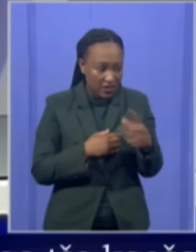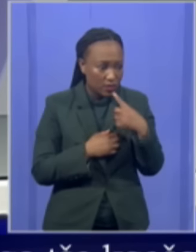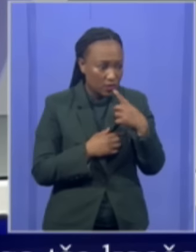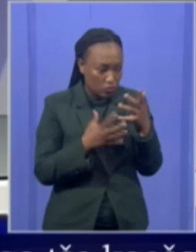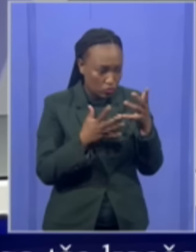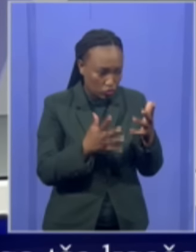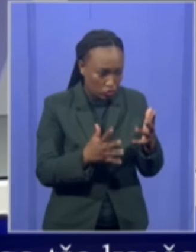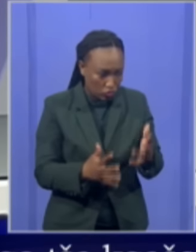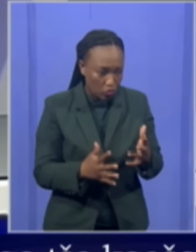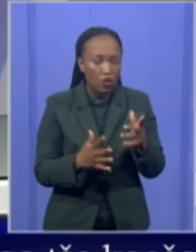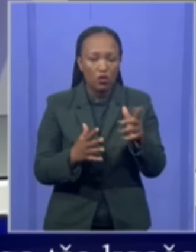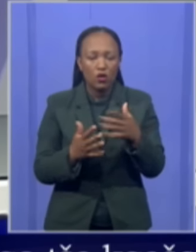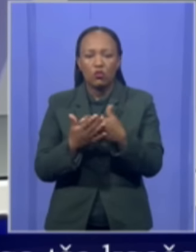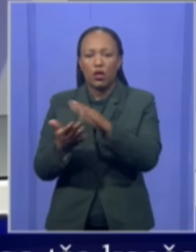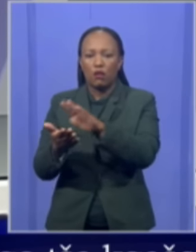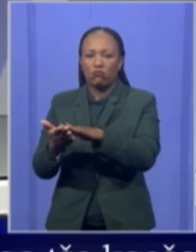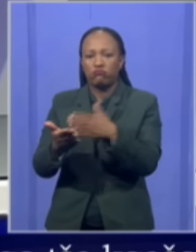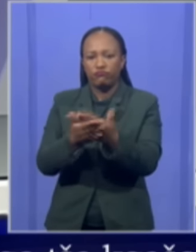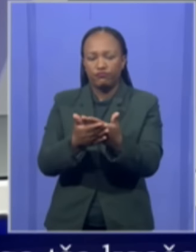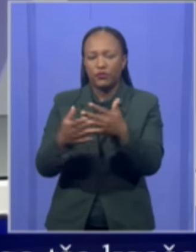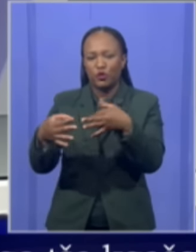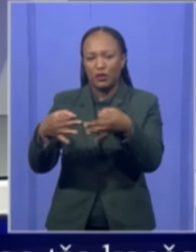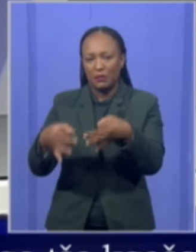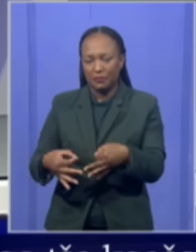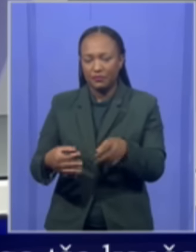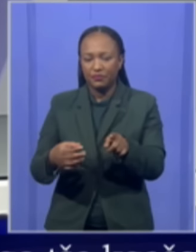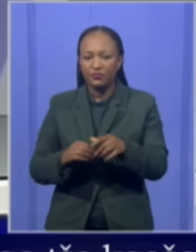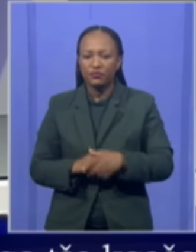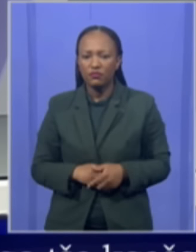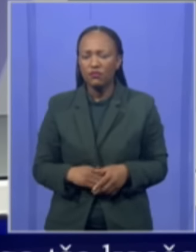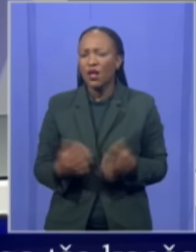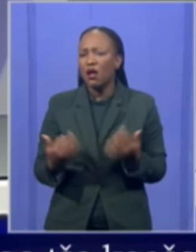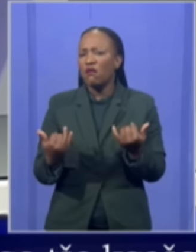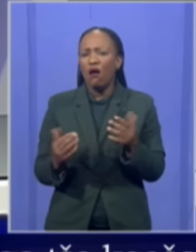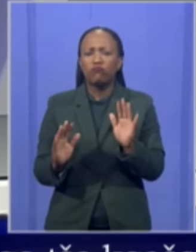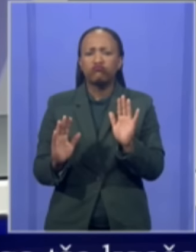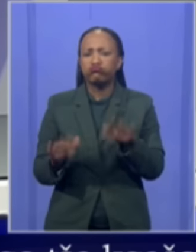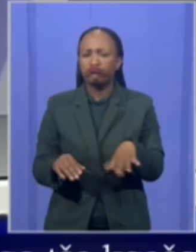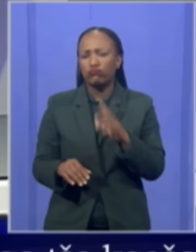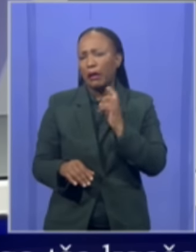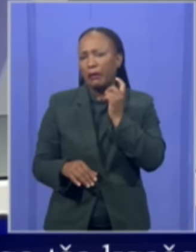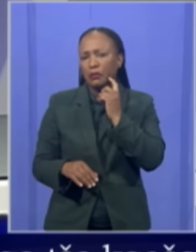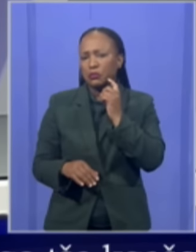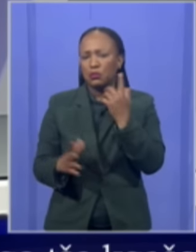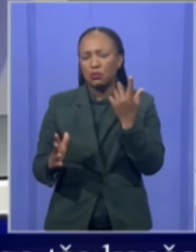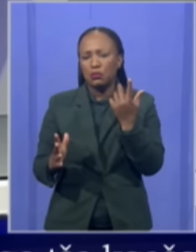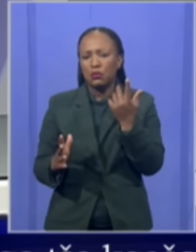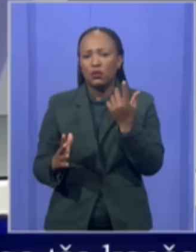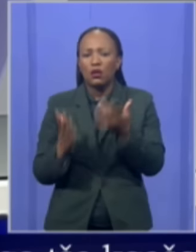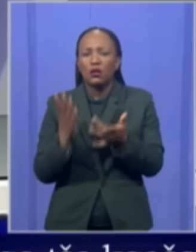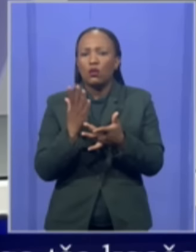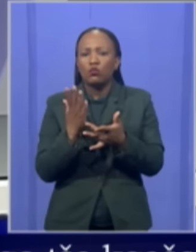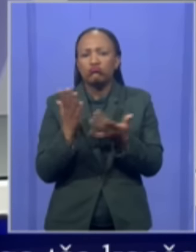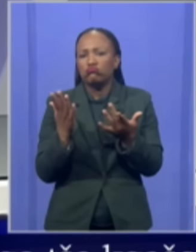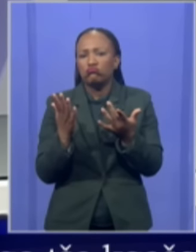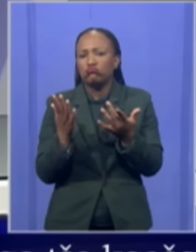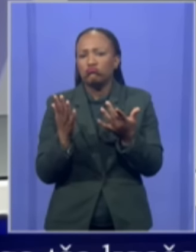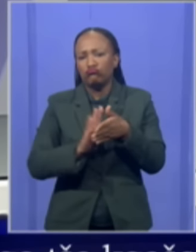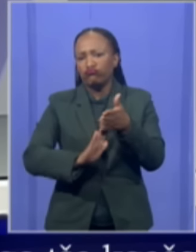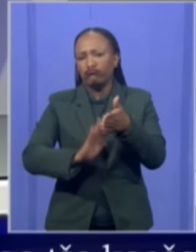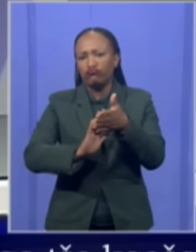taba yeo jale mo nakong ya gona bjale go bofefo ka gore mme ga ditaba o ne o ra le